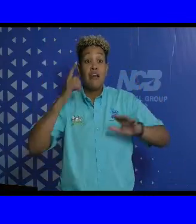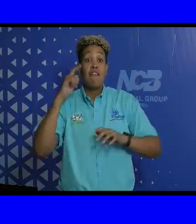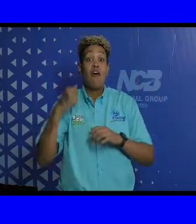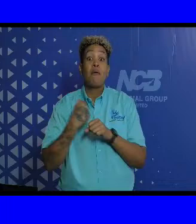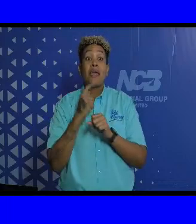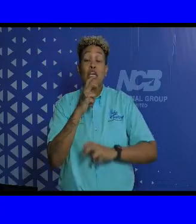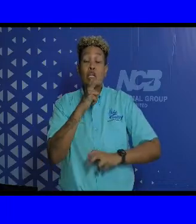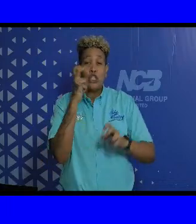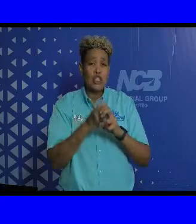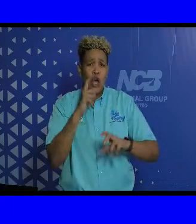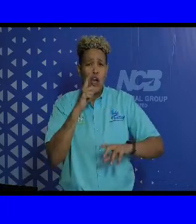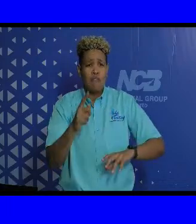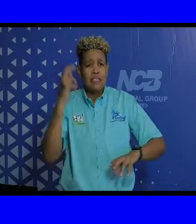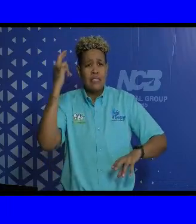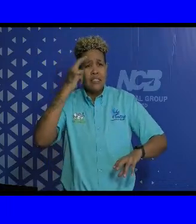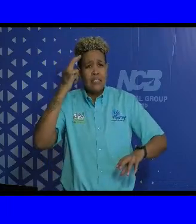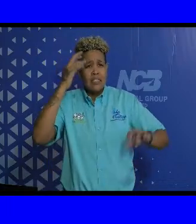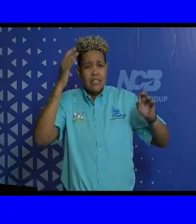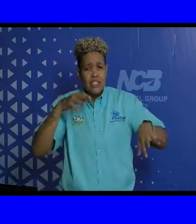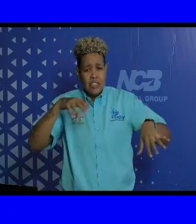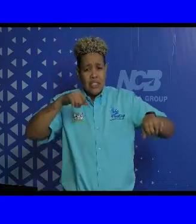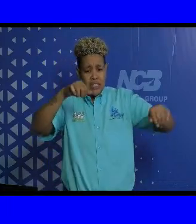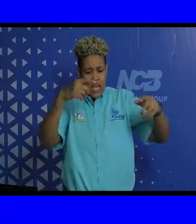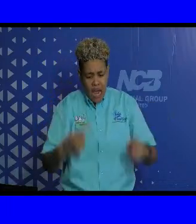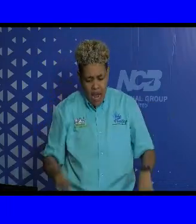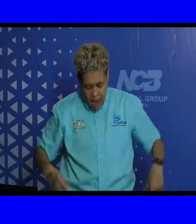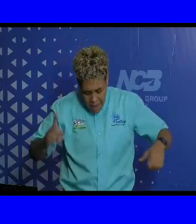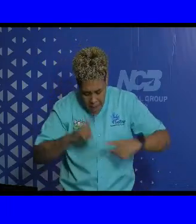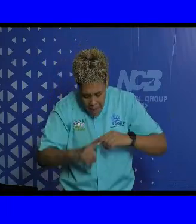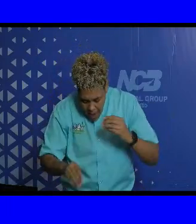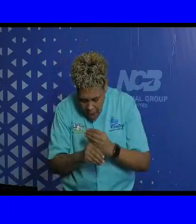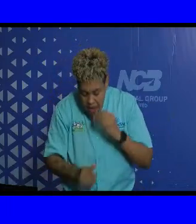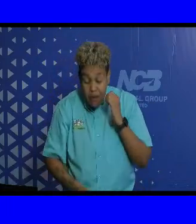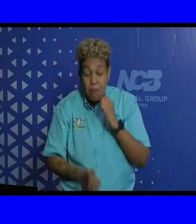making tough, rational decisions, and